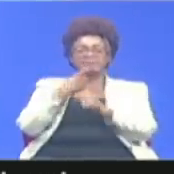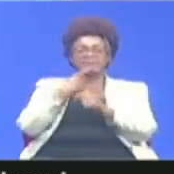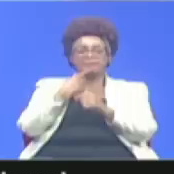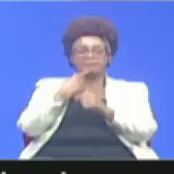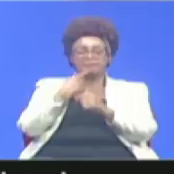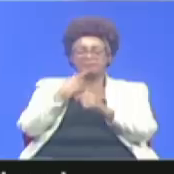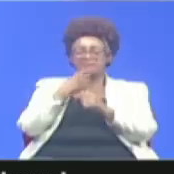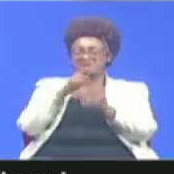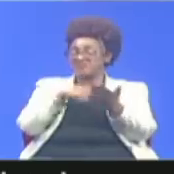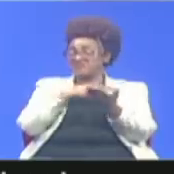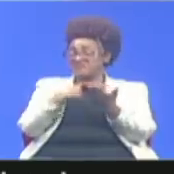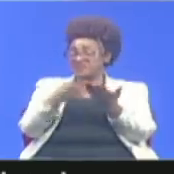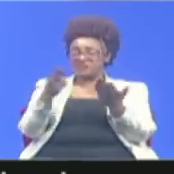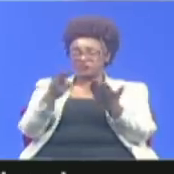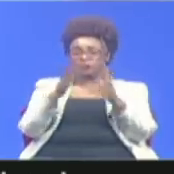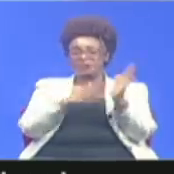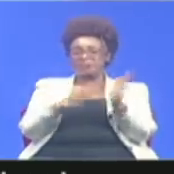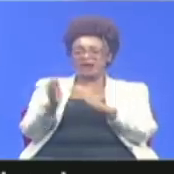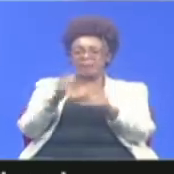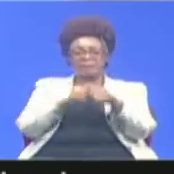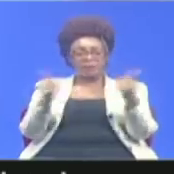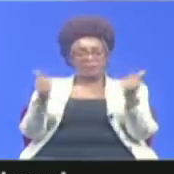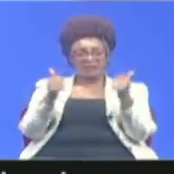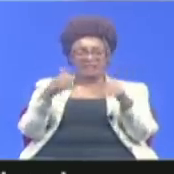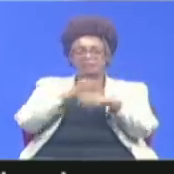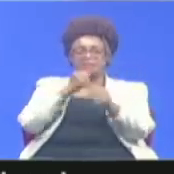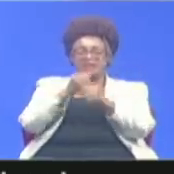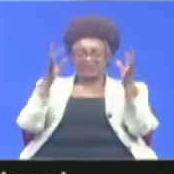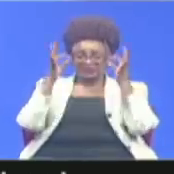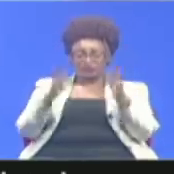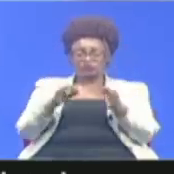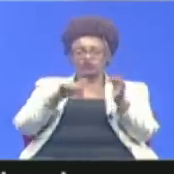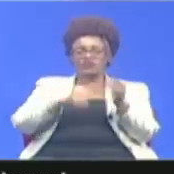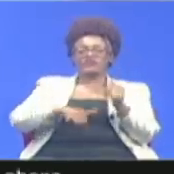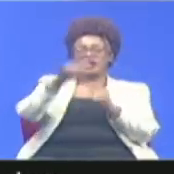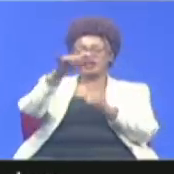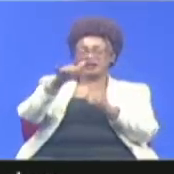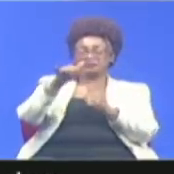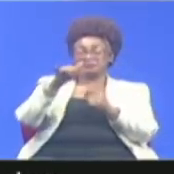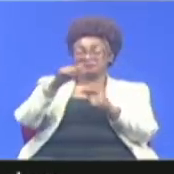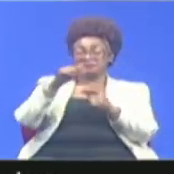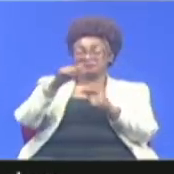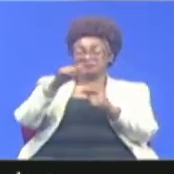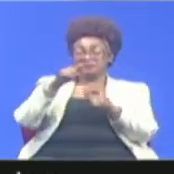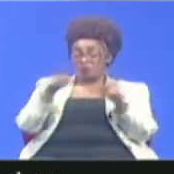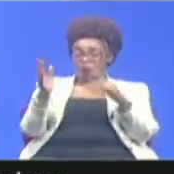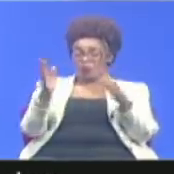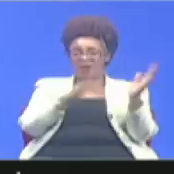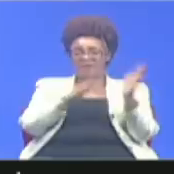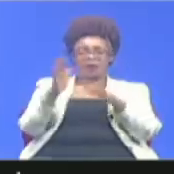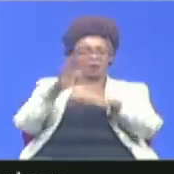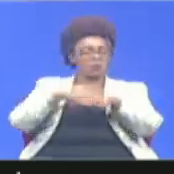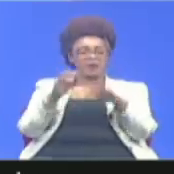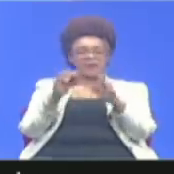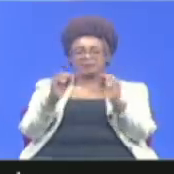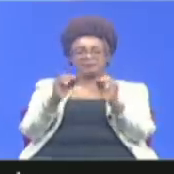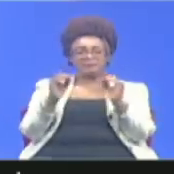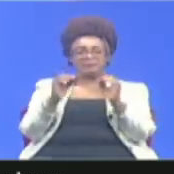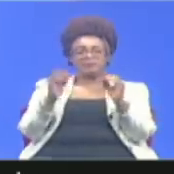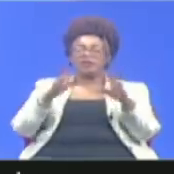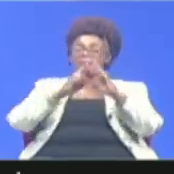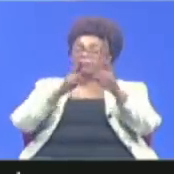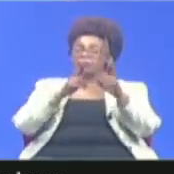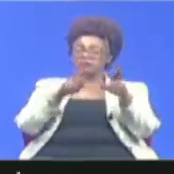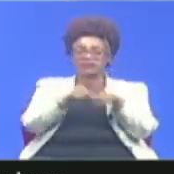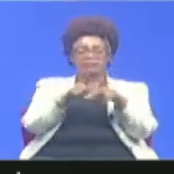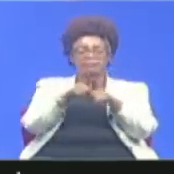to prepare properly for the flight and made a decision to fly despite unfavorable weather conditions. The report further states